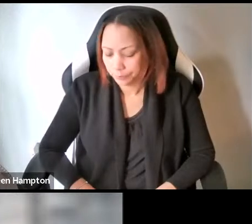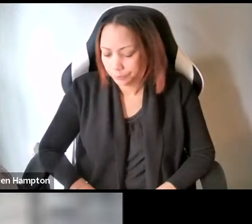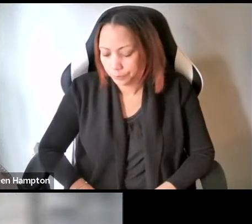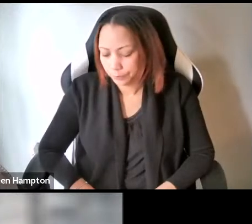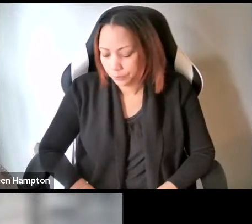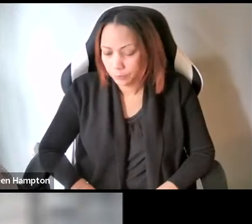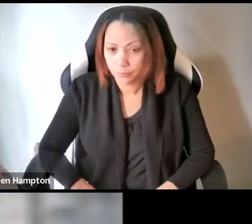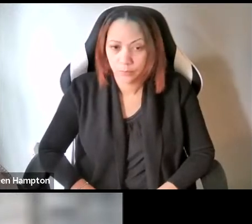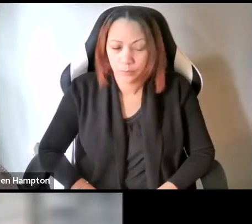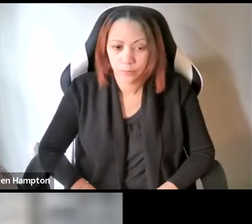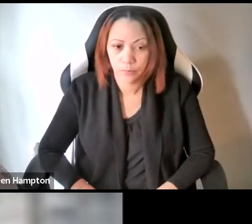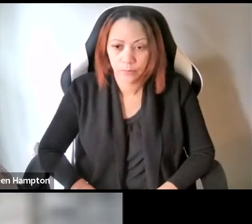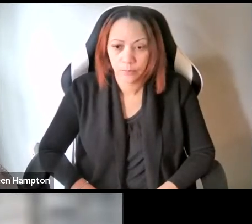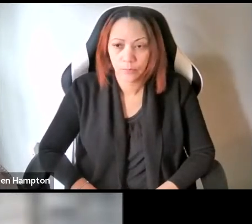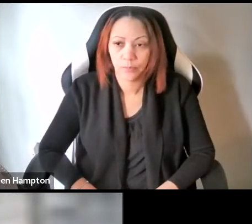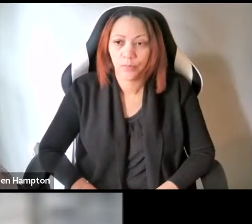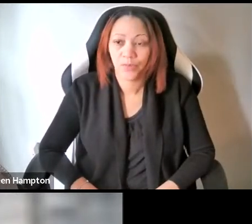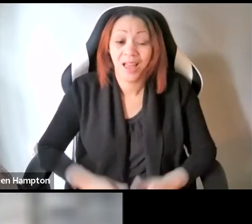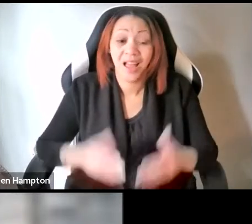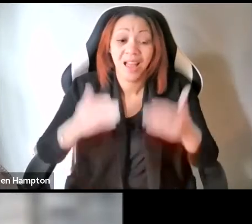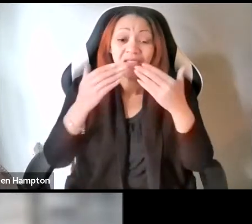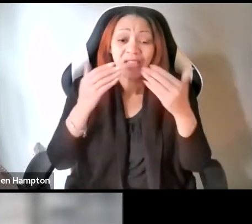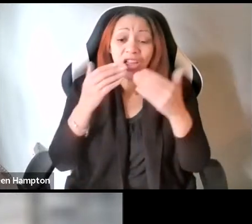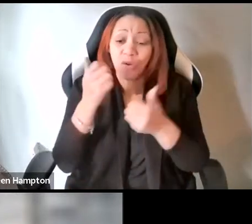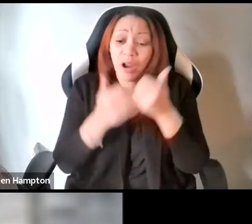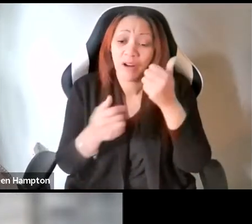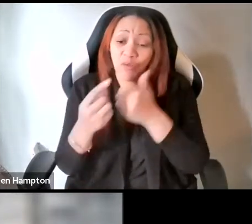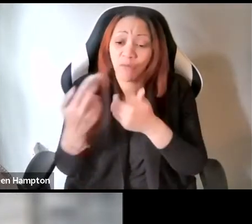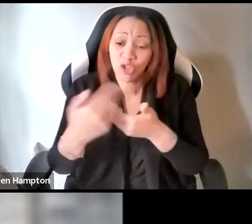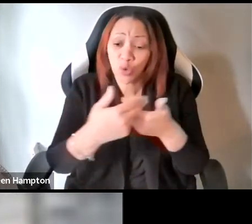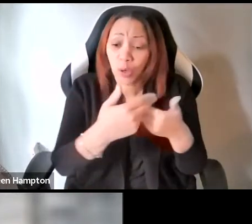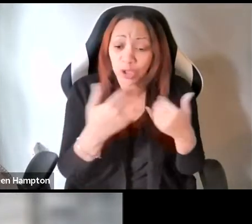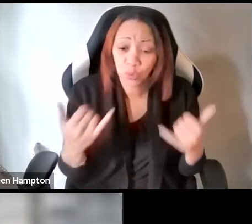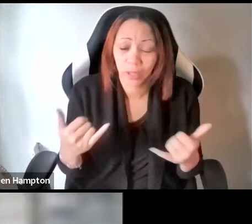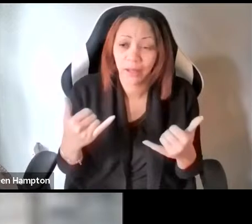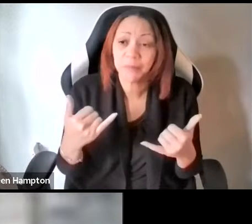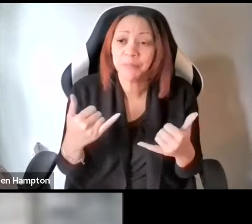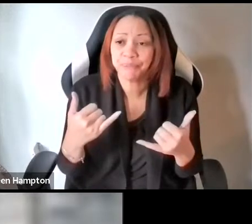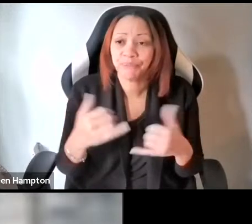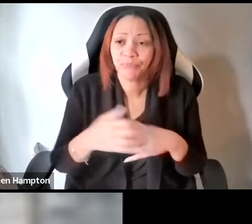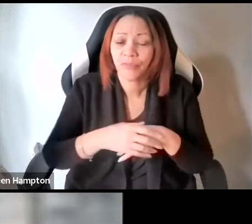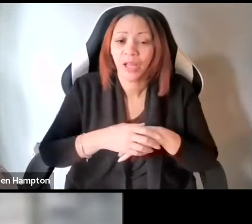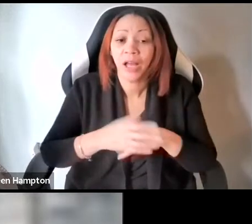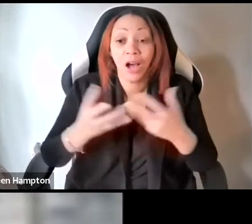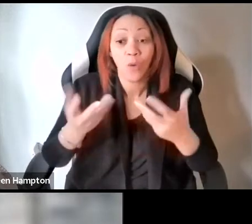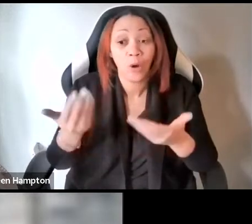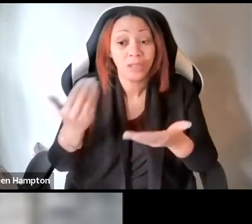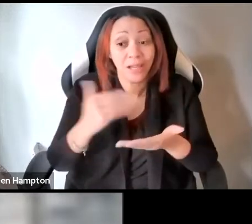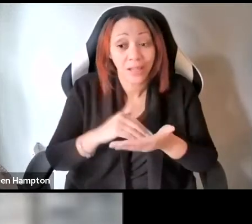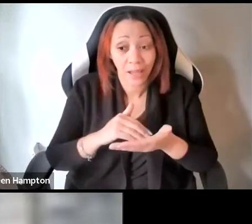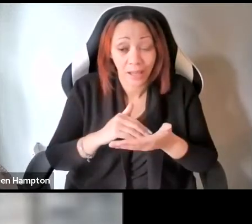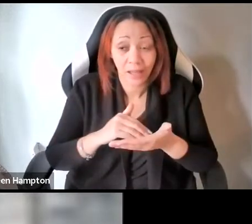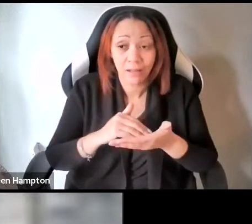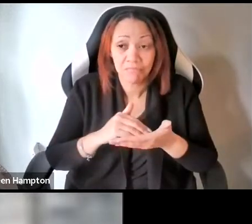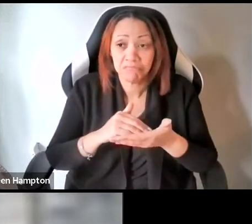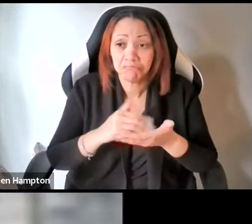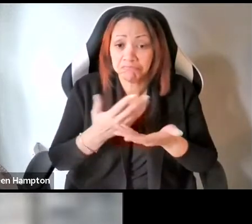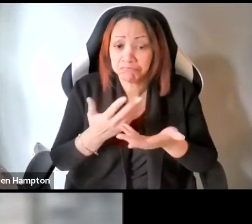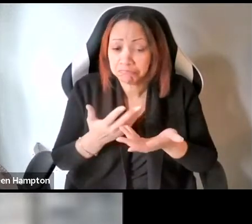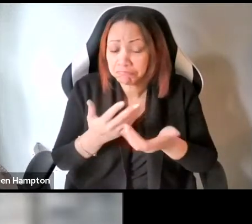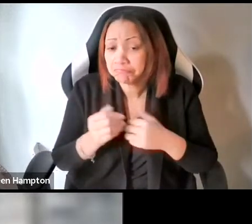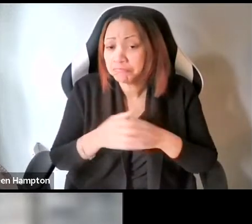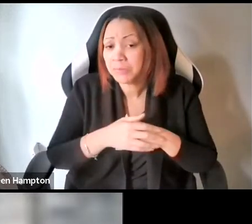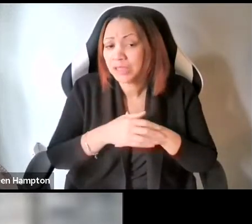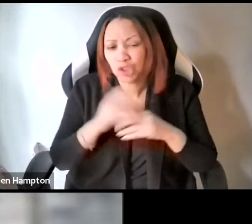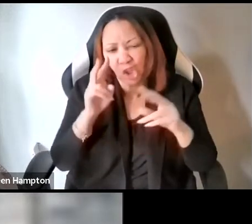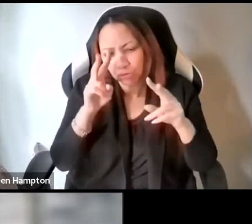Okay. Well, thank you all for joining today. Want to again, ask that you take